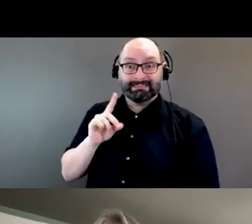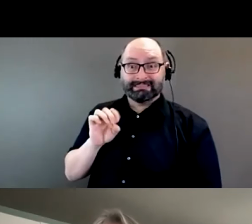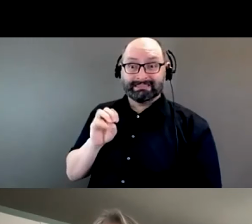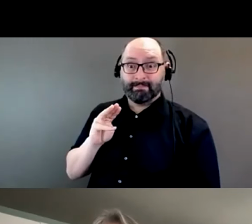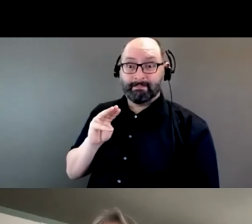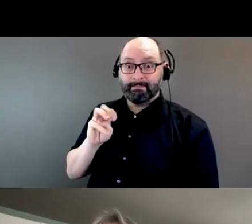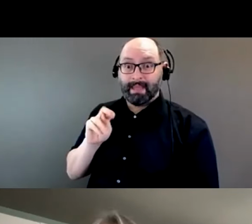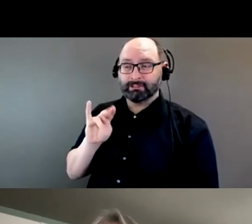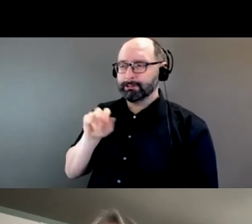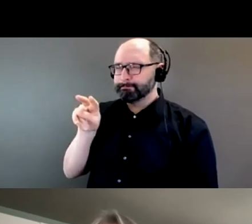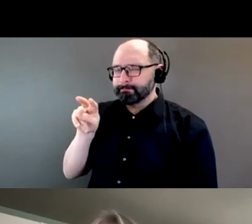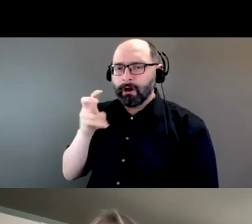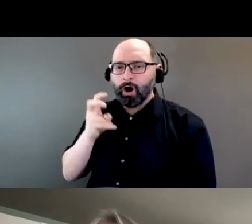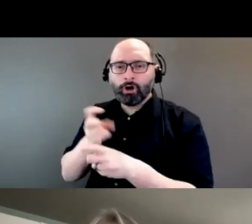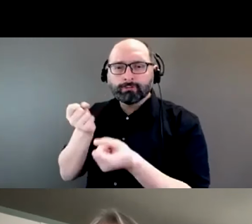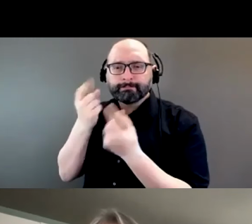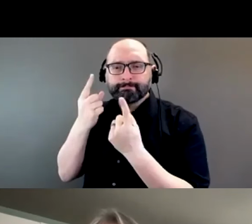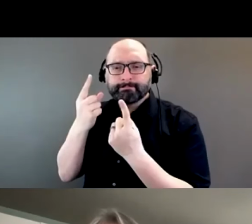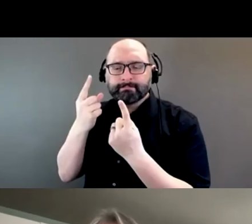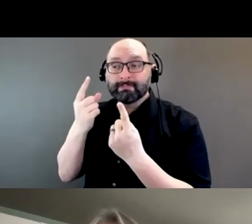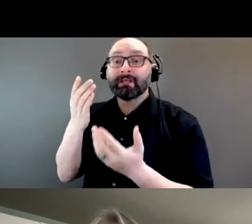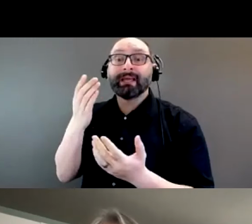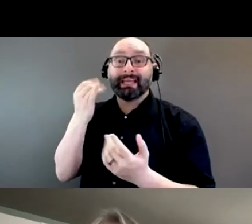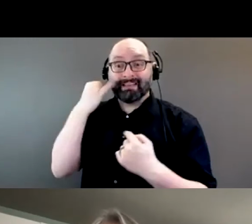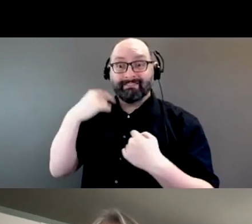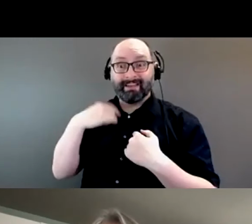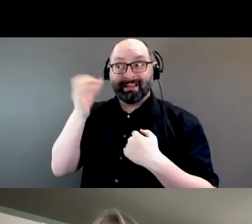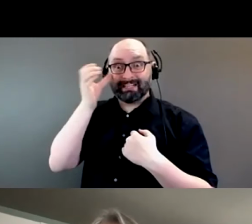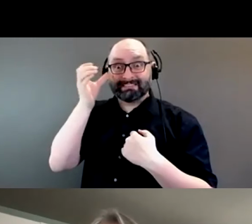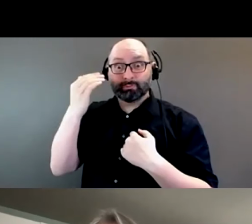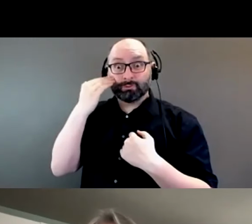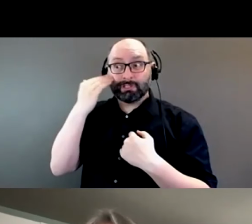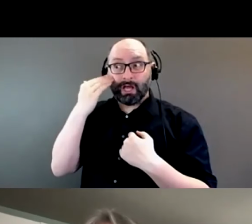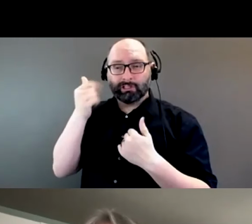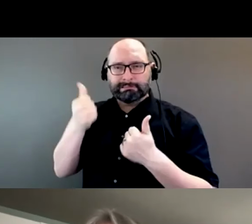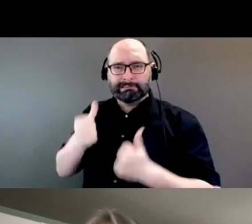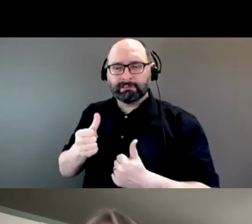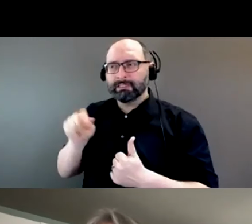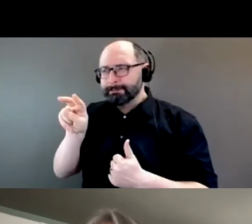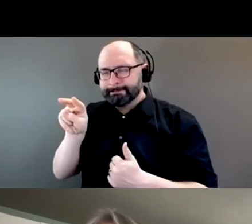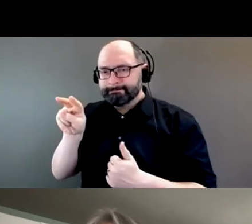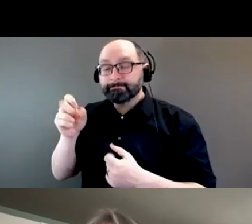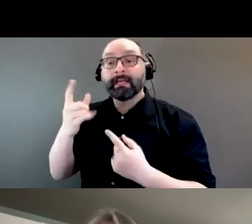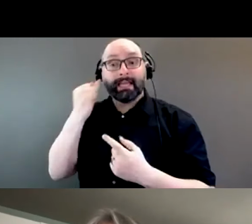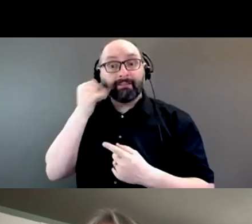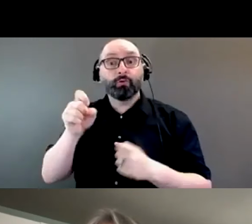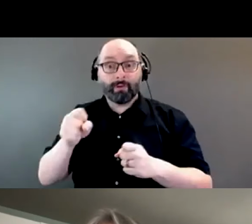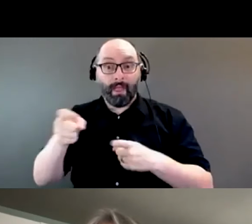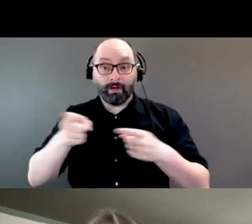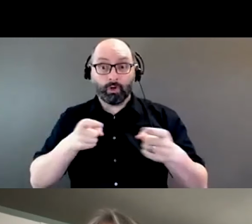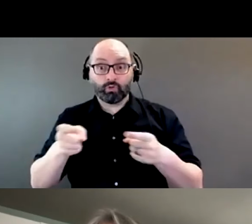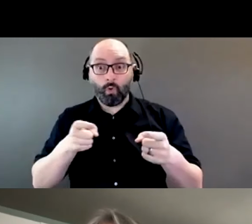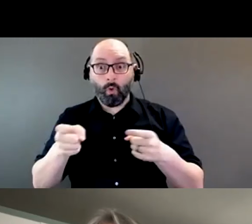recognize, especially if their conceptual knowledge has gotten worse. If you have any control over this, I would recommend